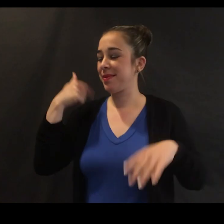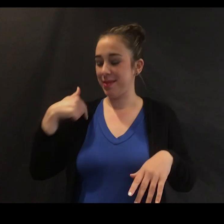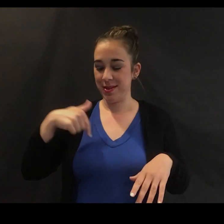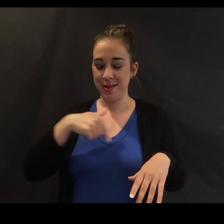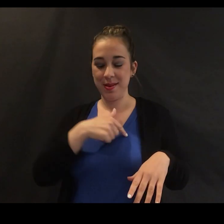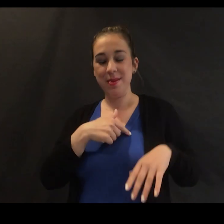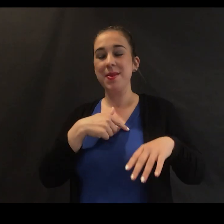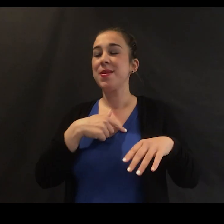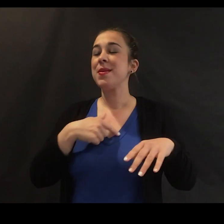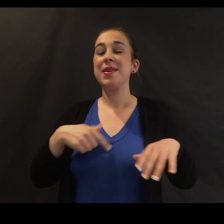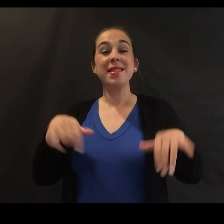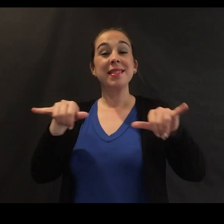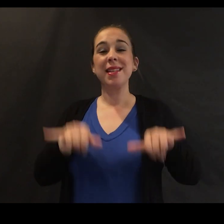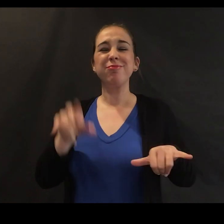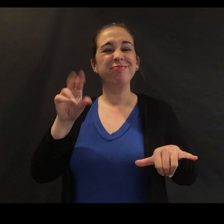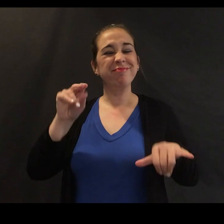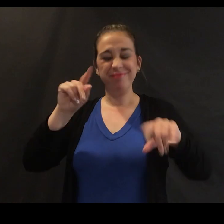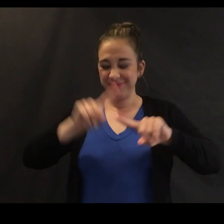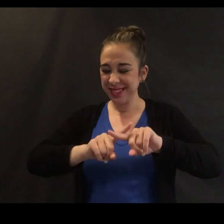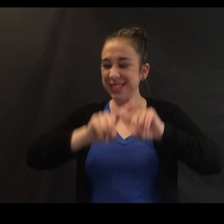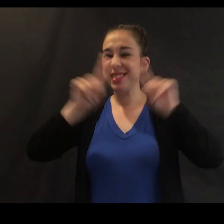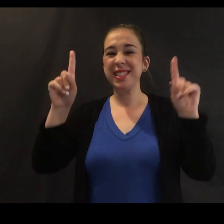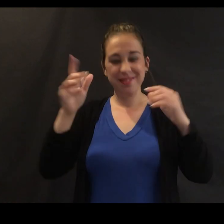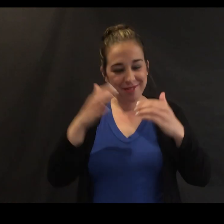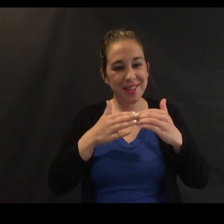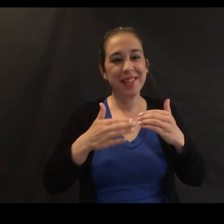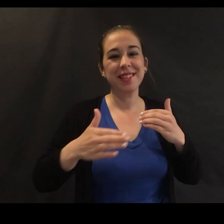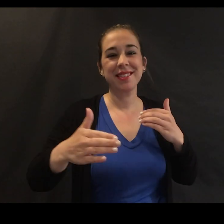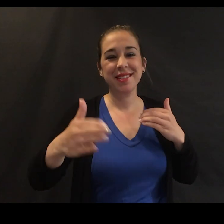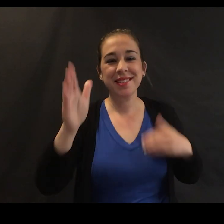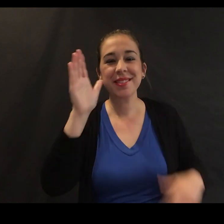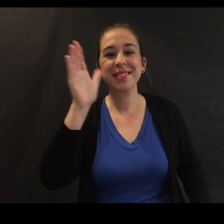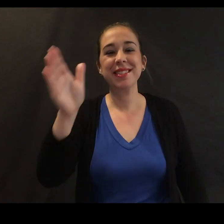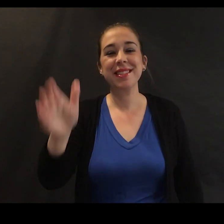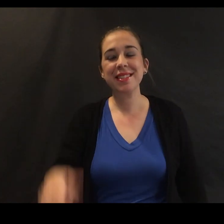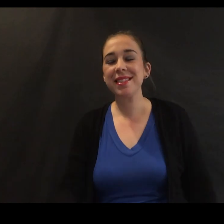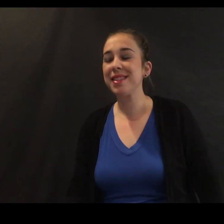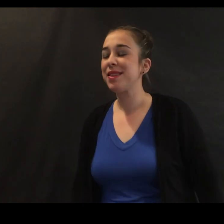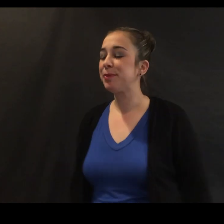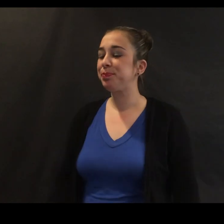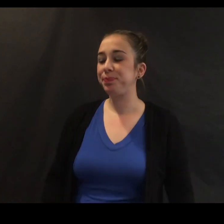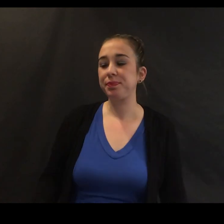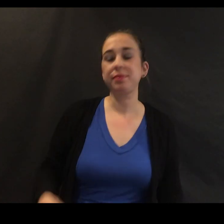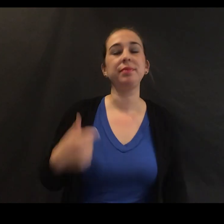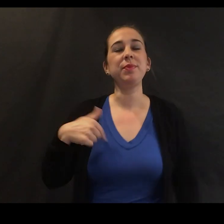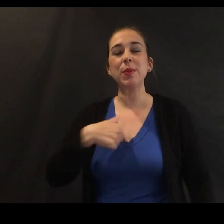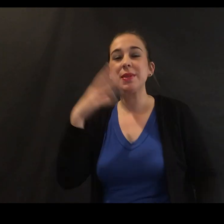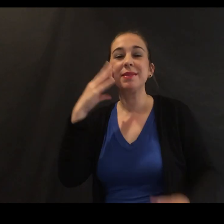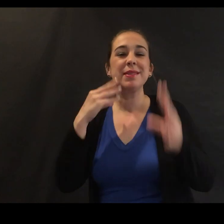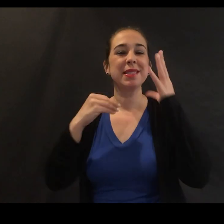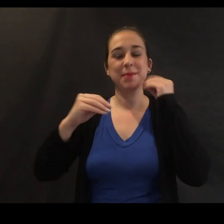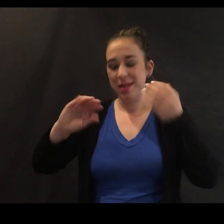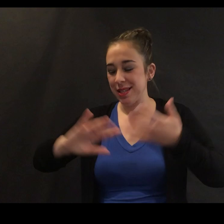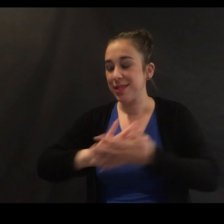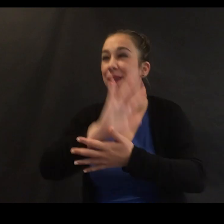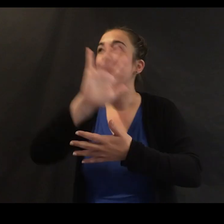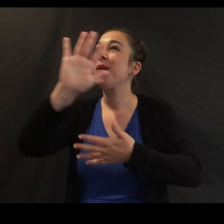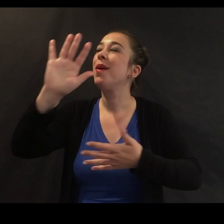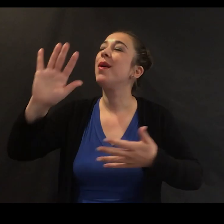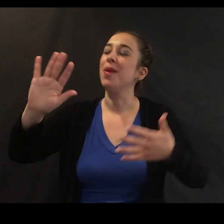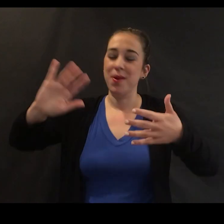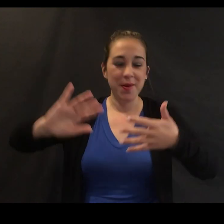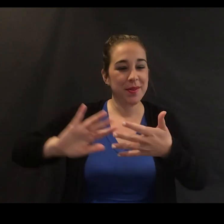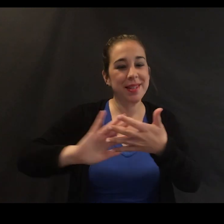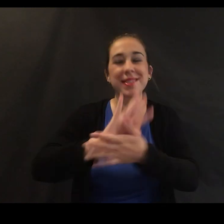be the same. We'll never be the same. We go from glory